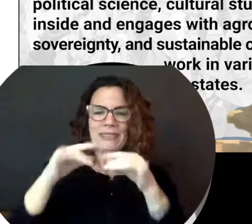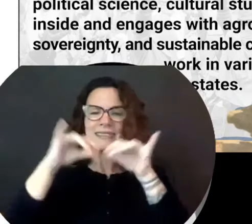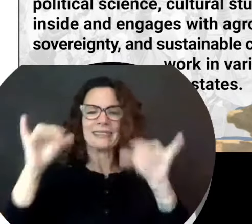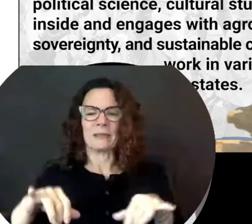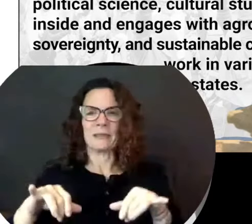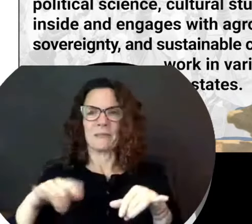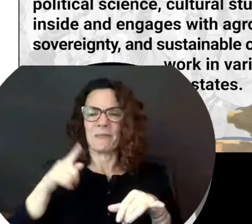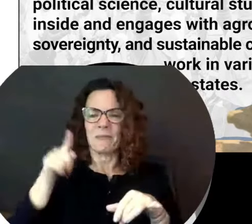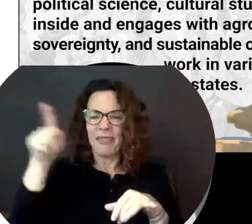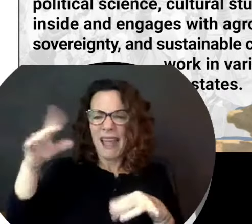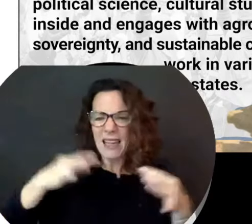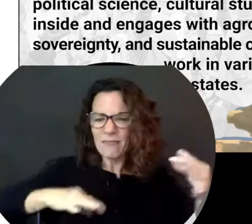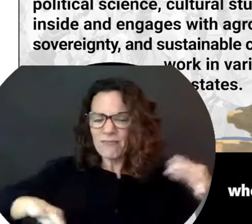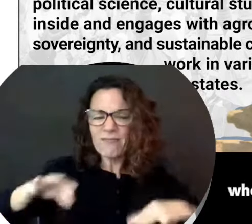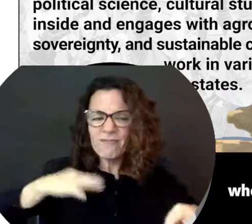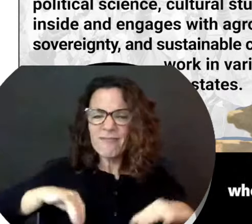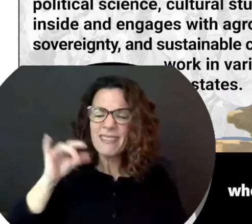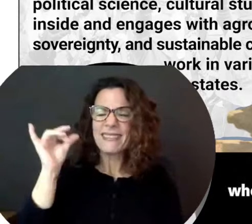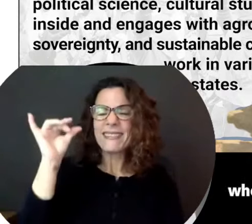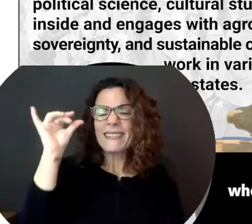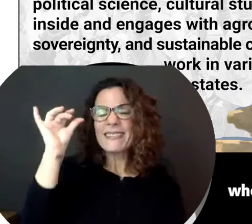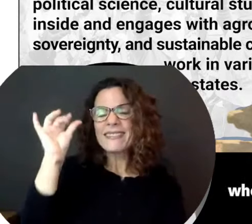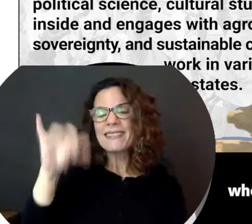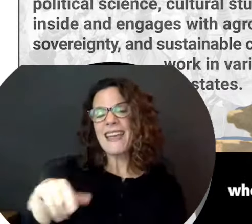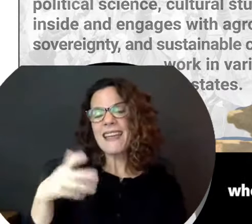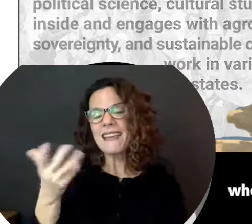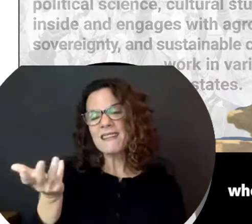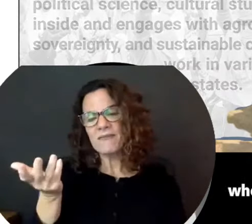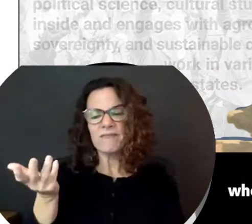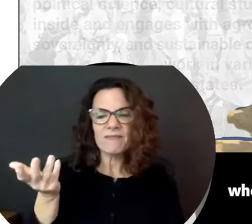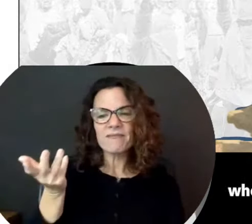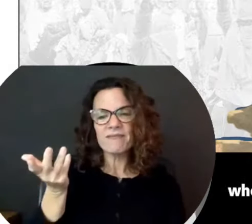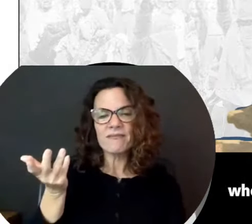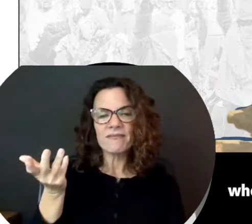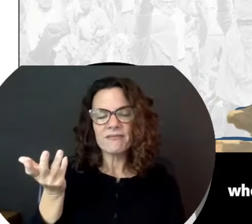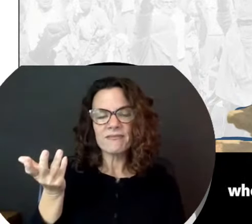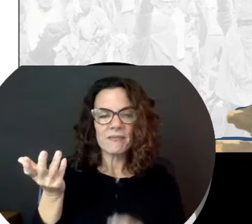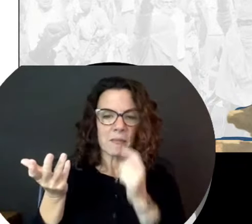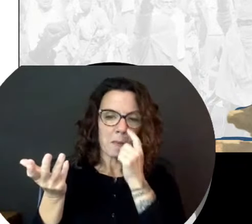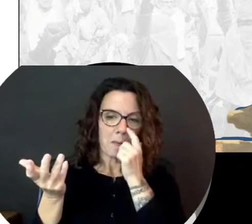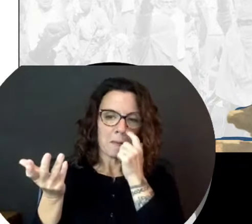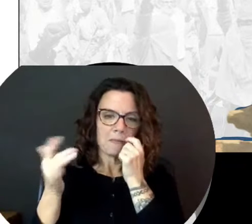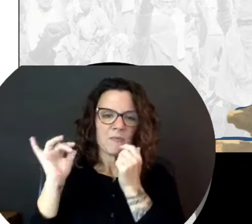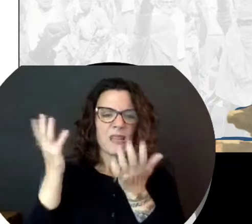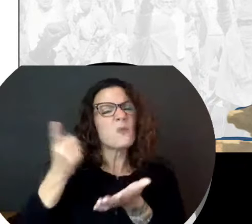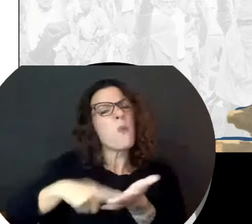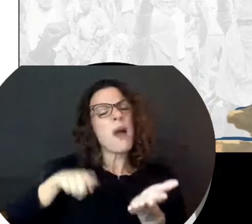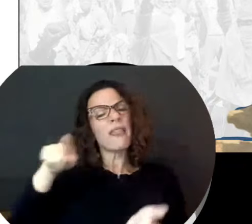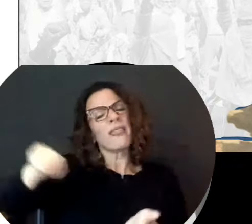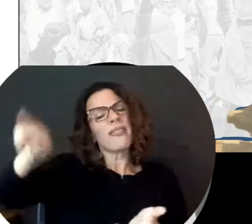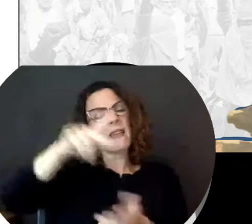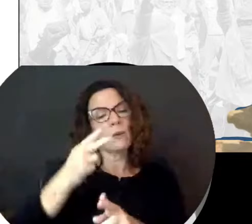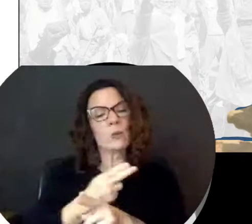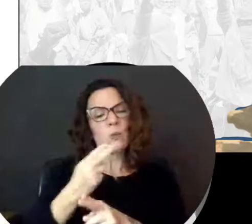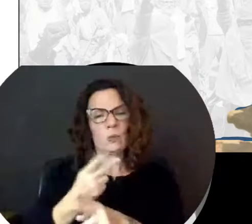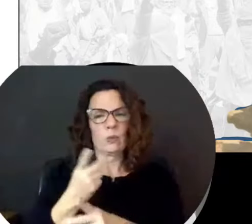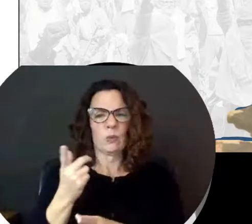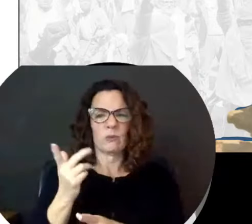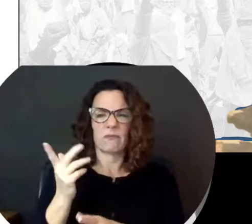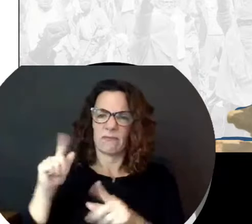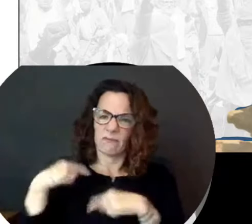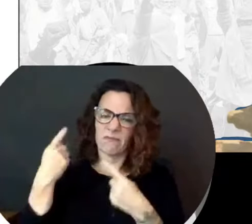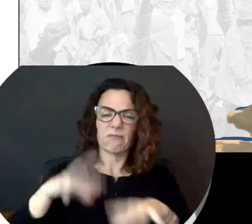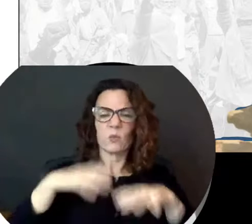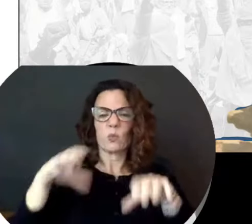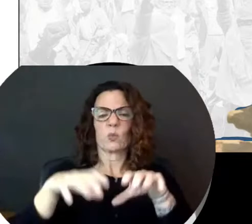that difference in the menu when it switched over to correctional industry, the quality of food we're getting.